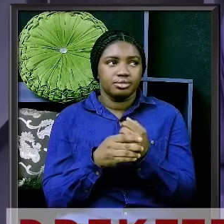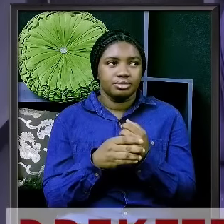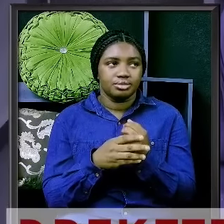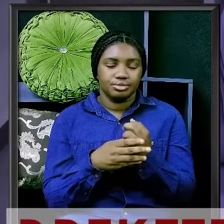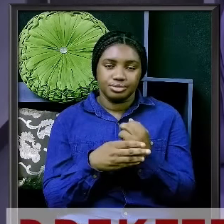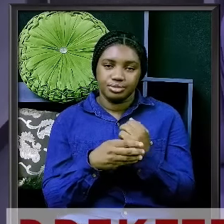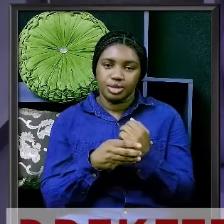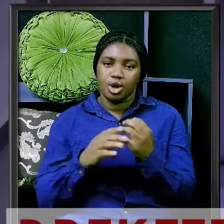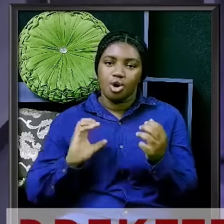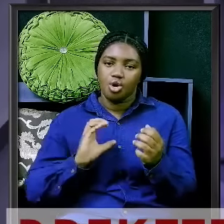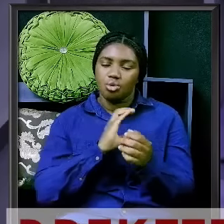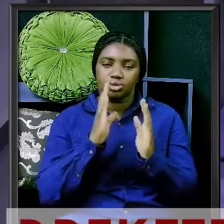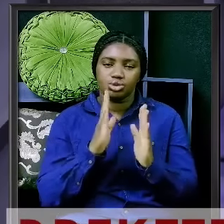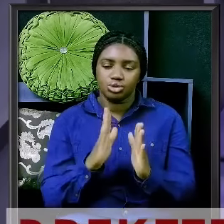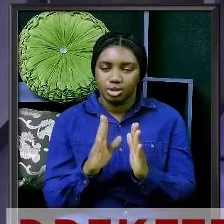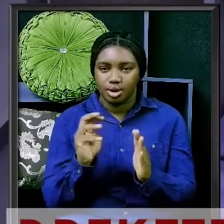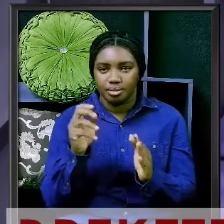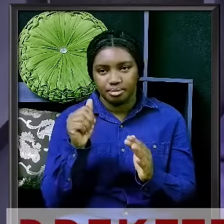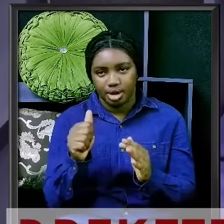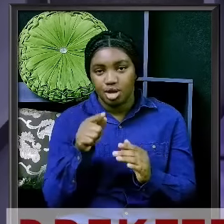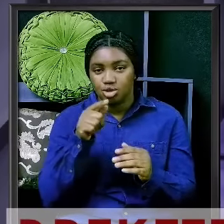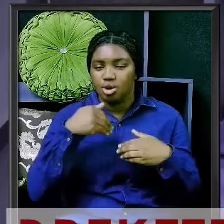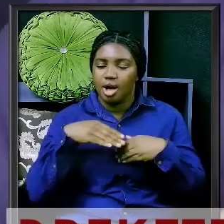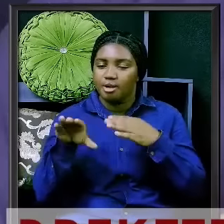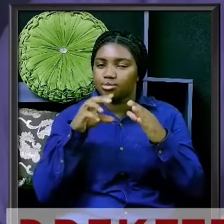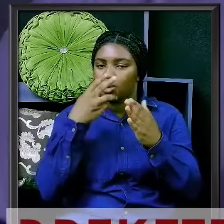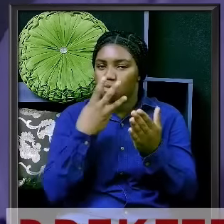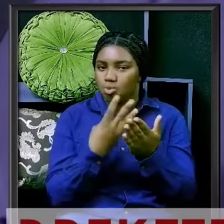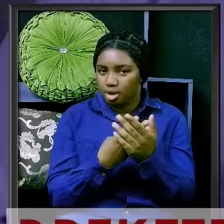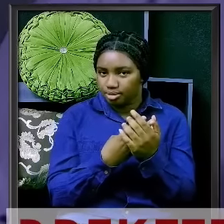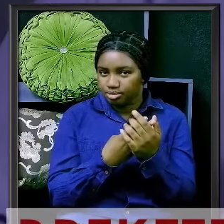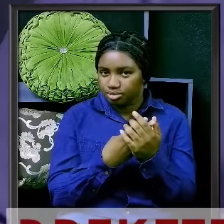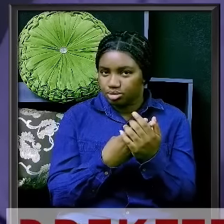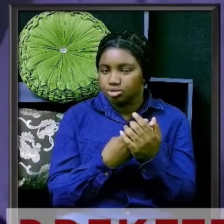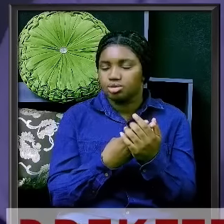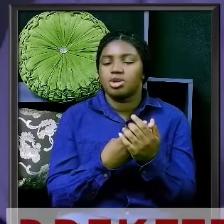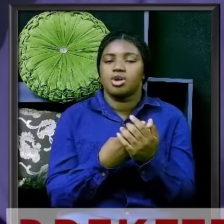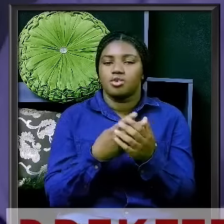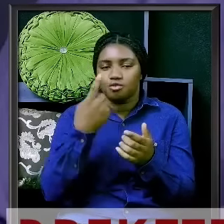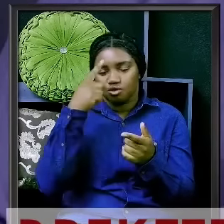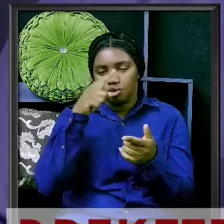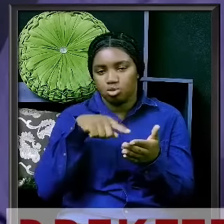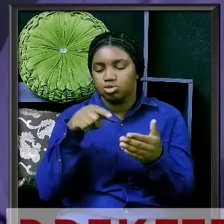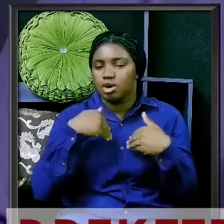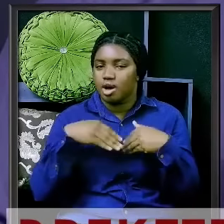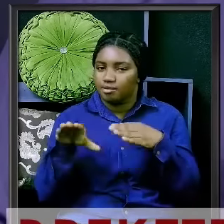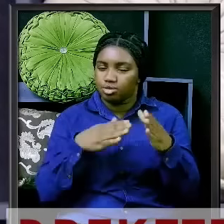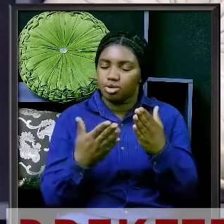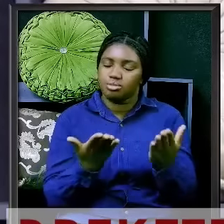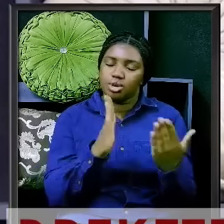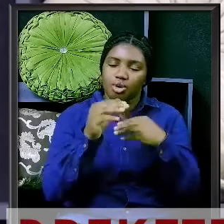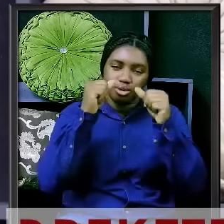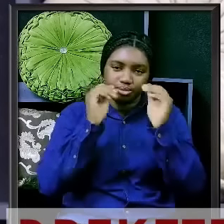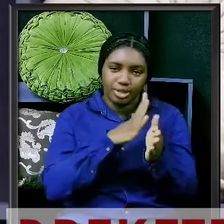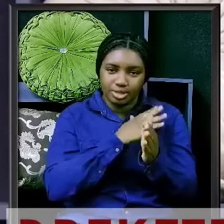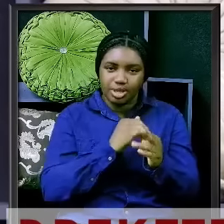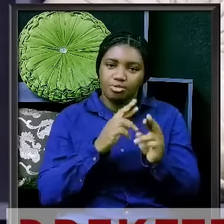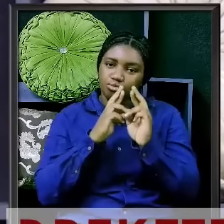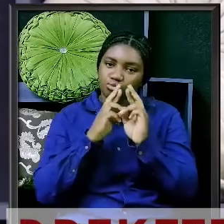Honorable Commissioner, ma. Yes. You have done well to the extent you have done, and God will bless and reward you.